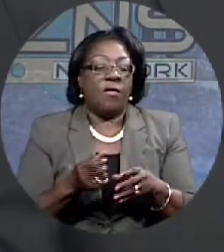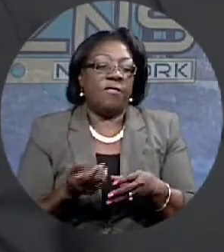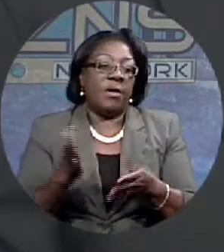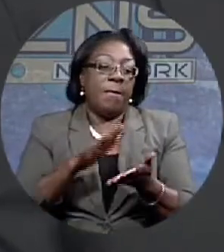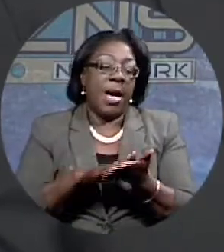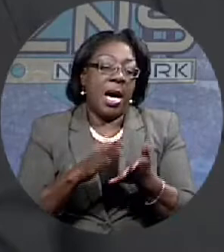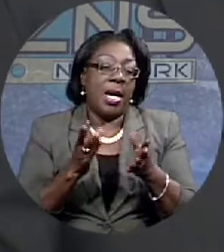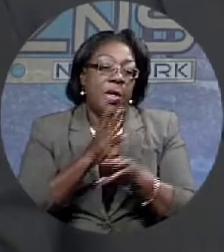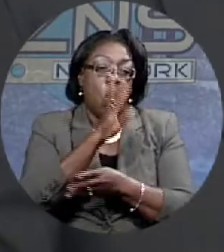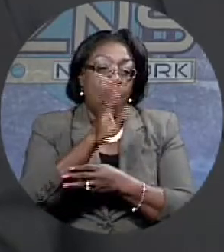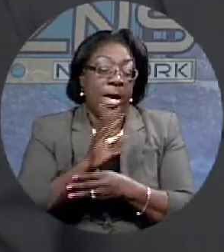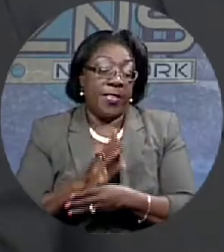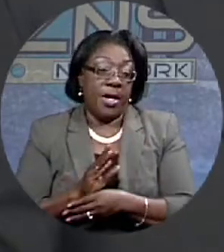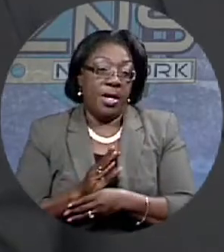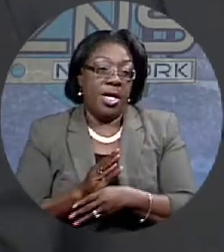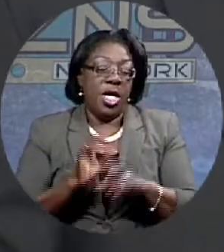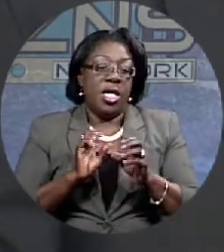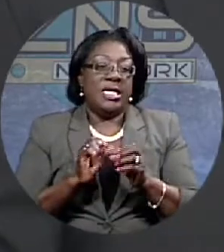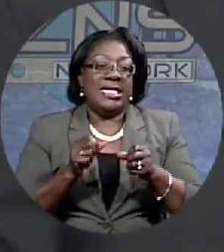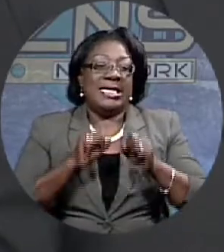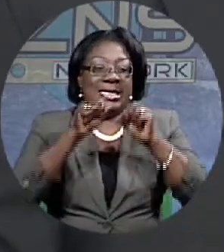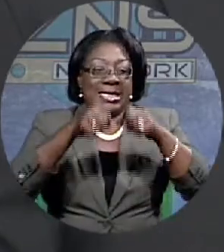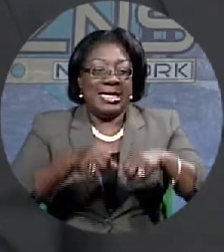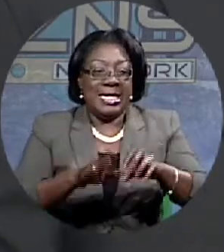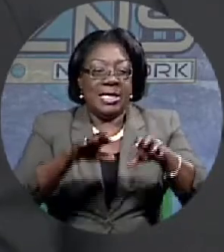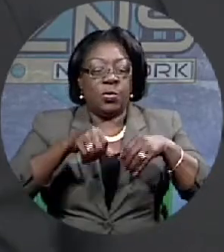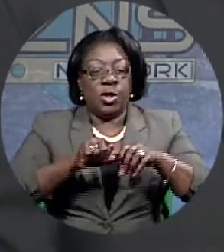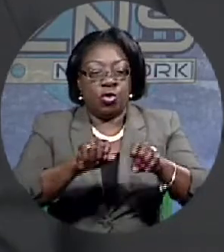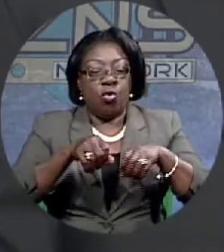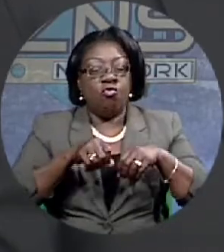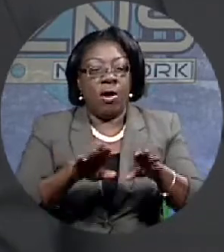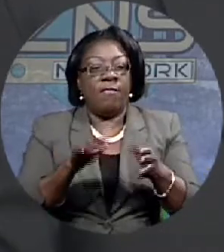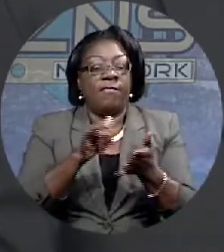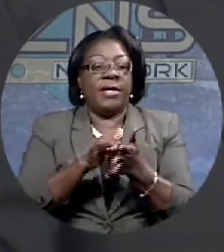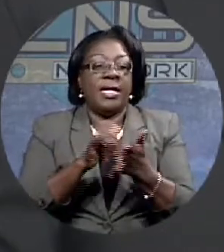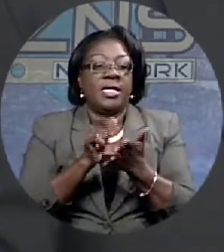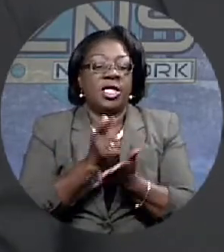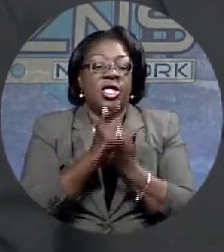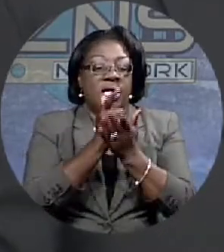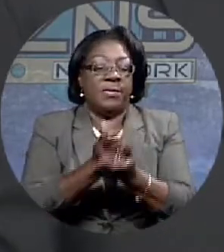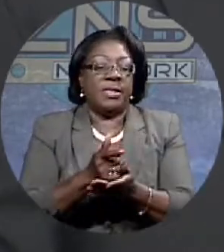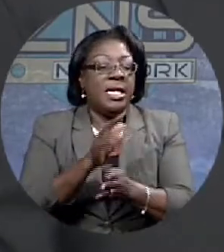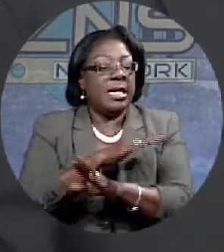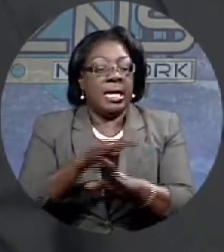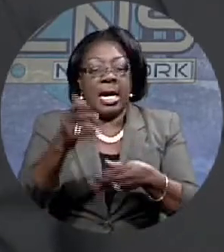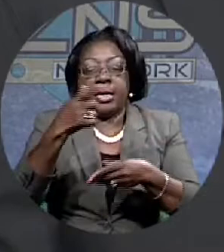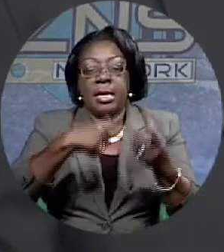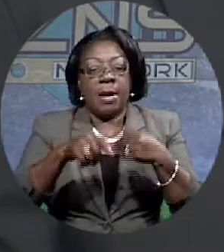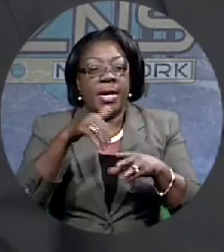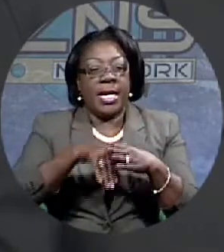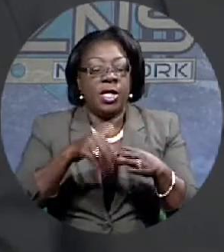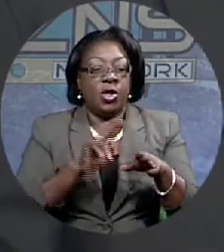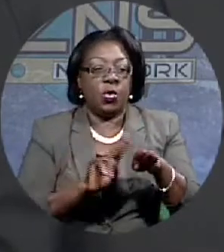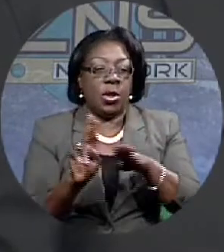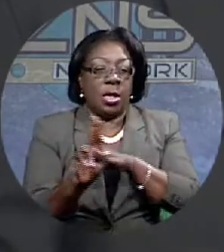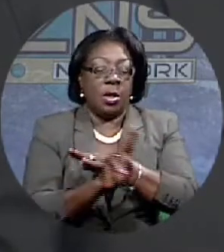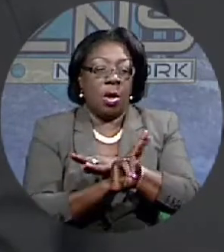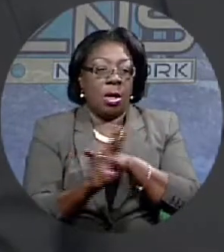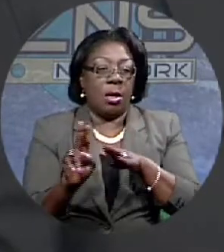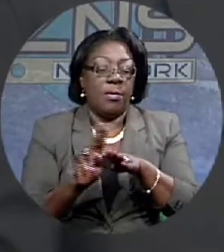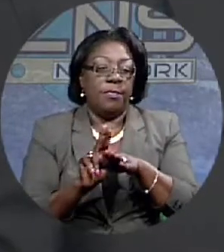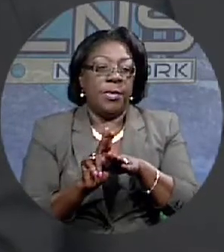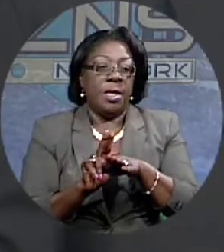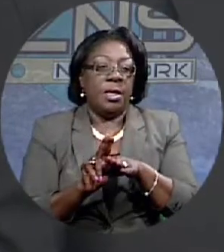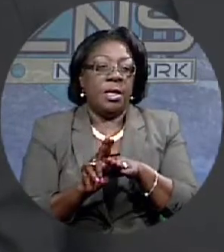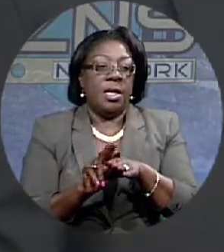Nassau to cancel the stops because of the torrential downpours and gale force winds in the area. The Disney Dream did enter the harbor